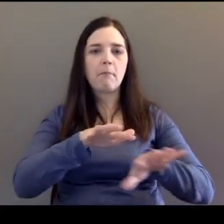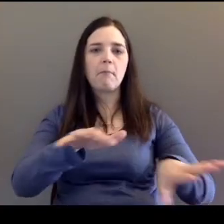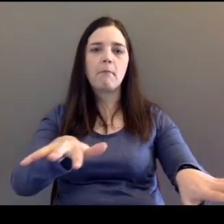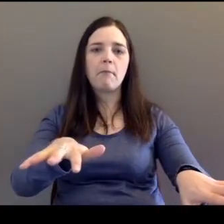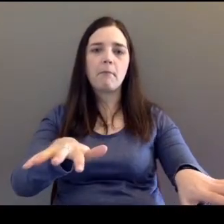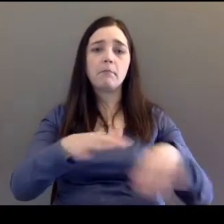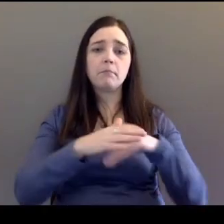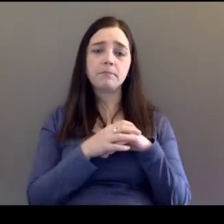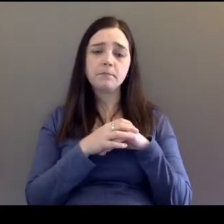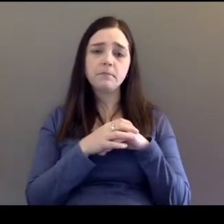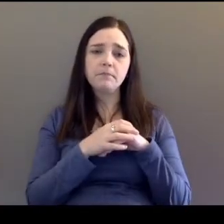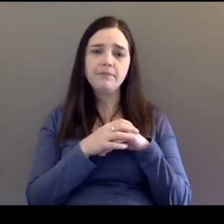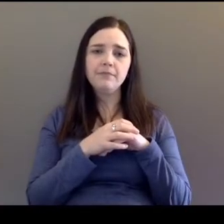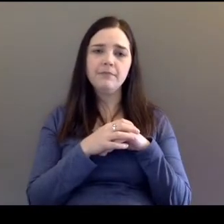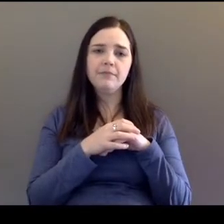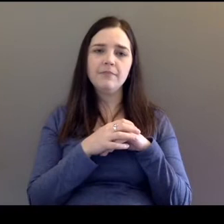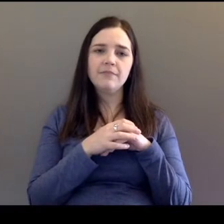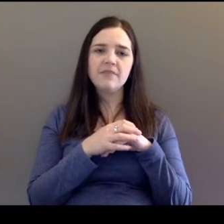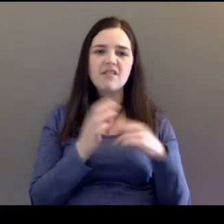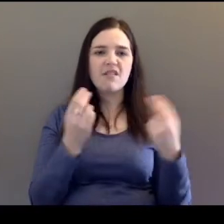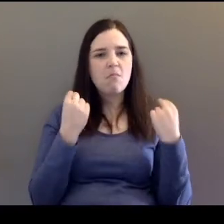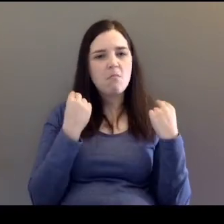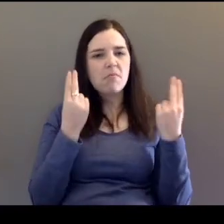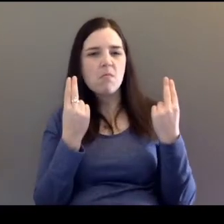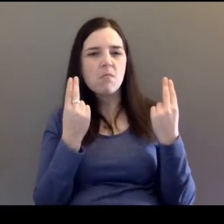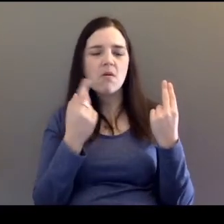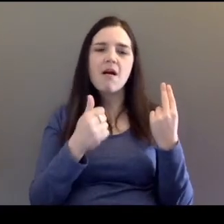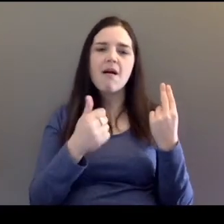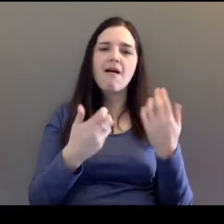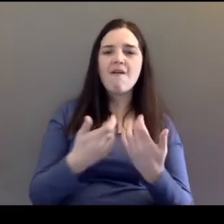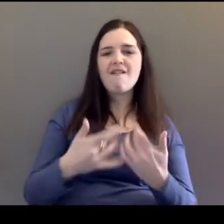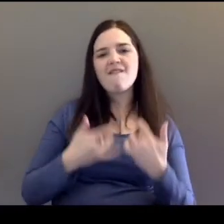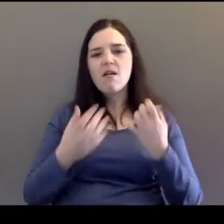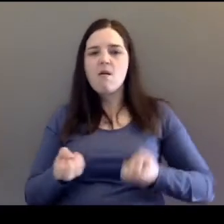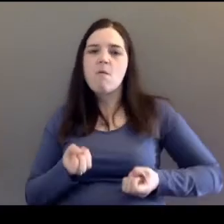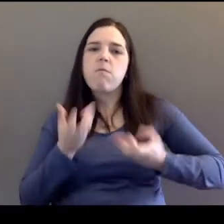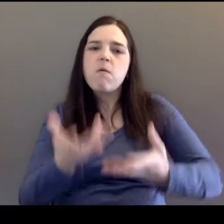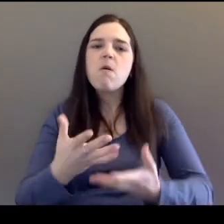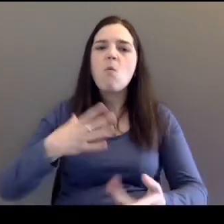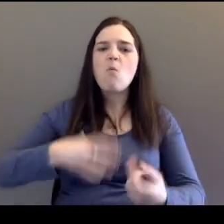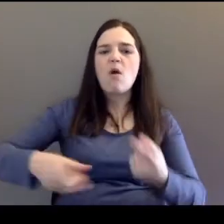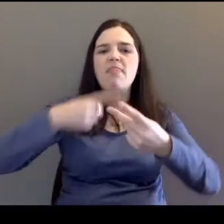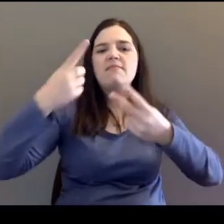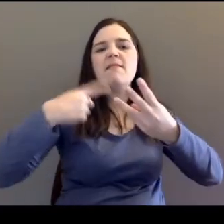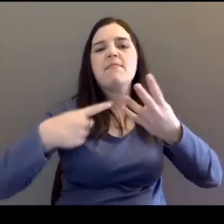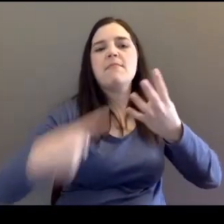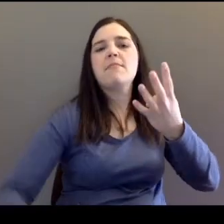The shameless audacity to tell God how you really feel and what you really want.